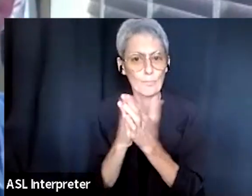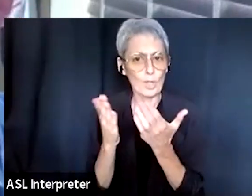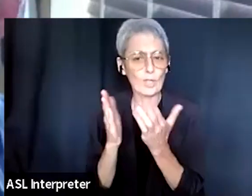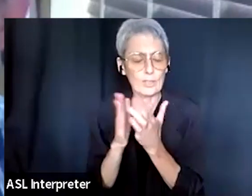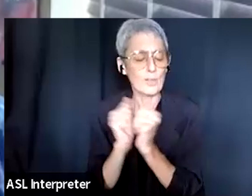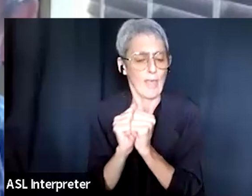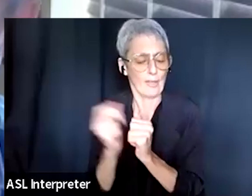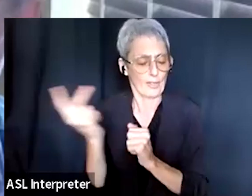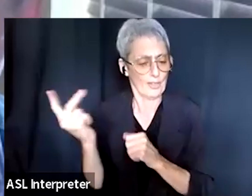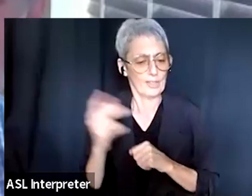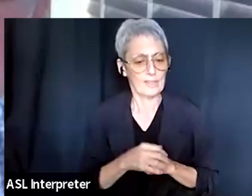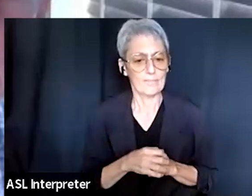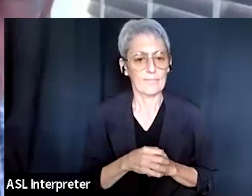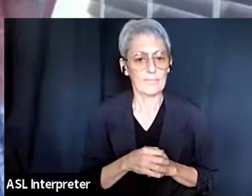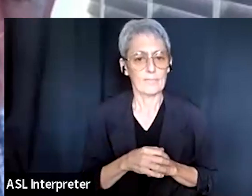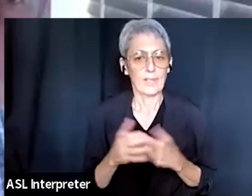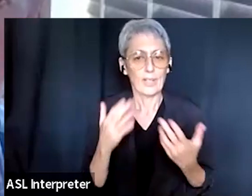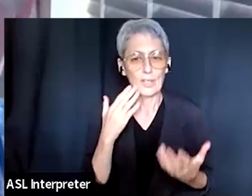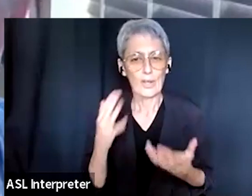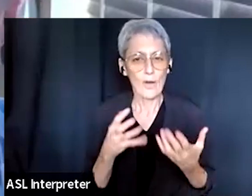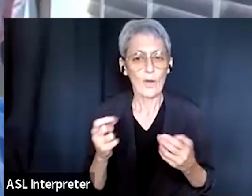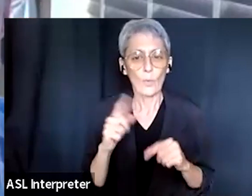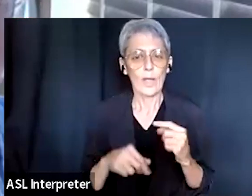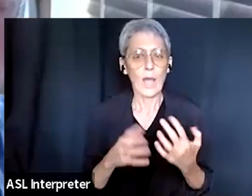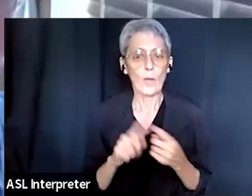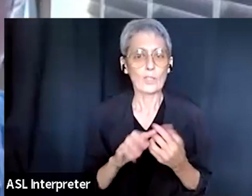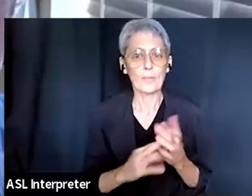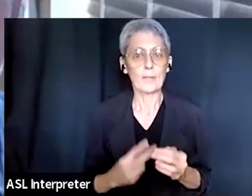we can't wait to get stuck into the issues that we're raising.